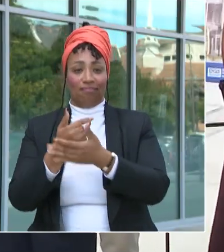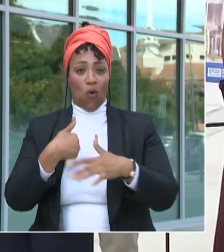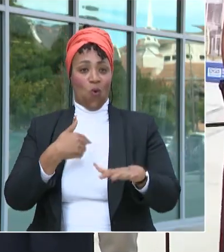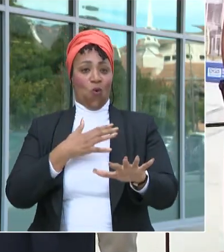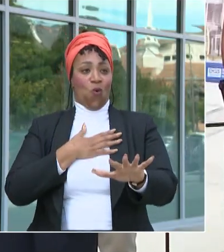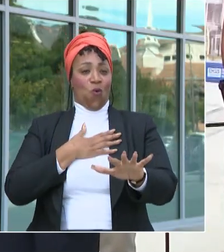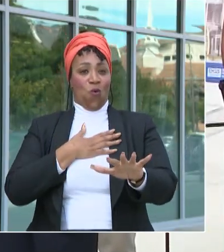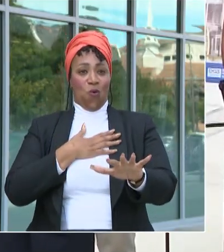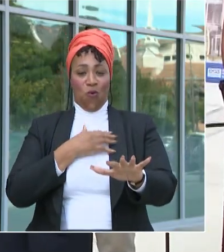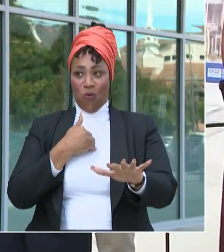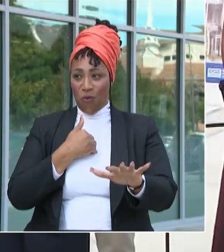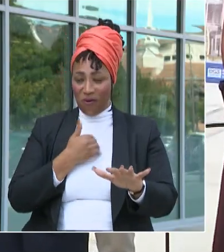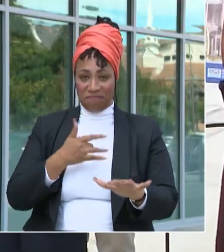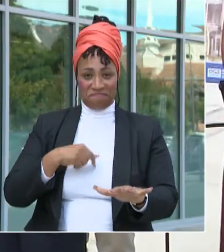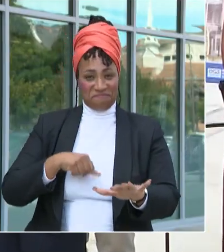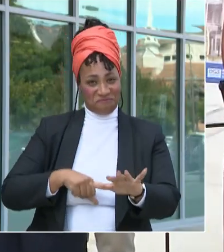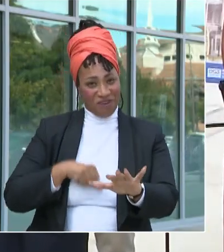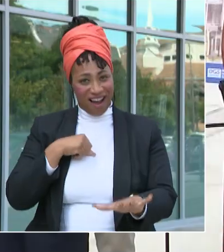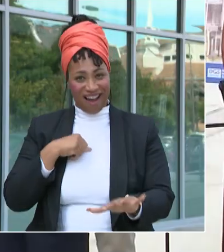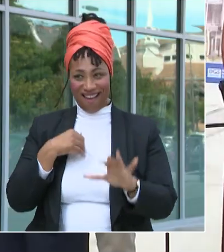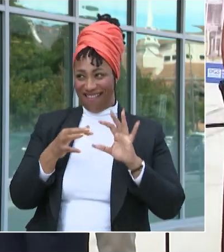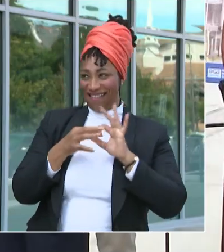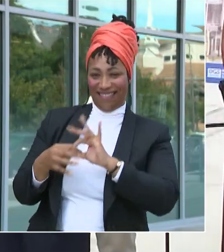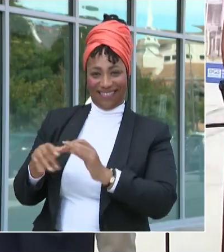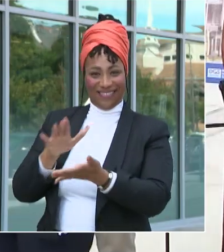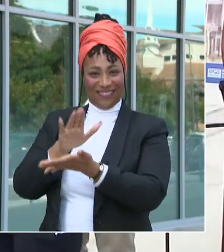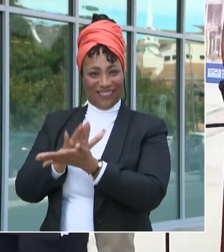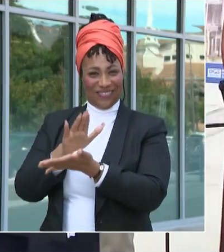that prioritizes